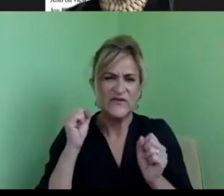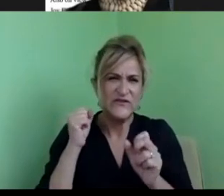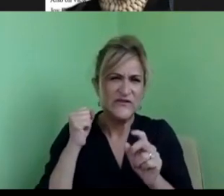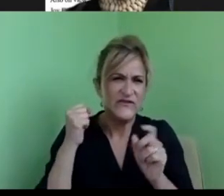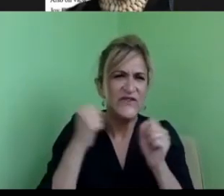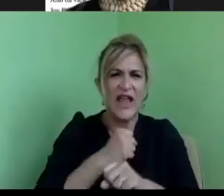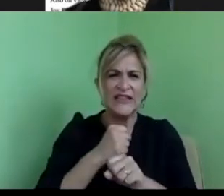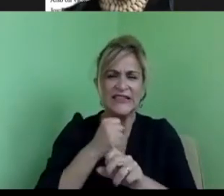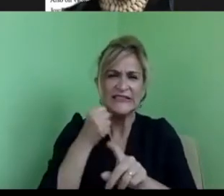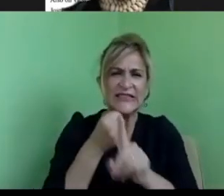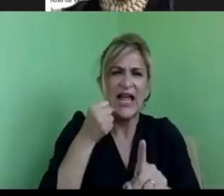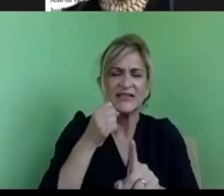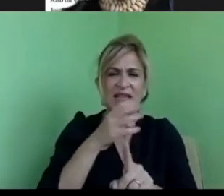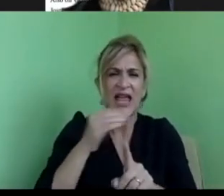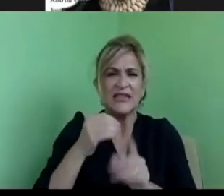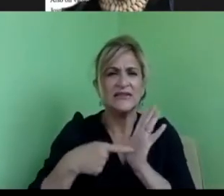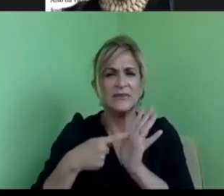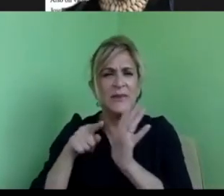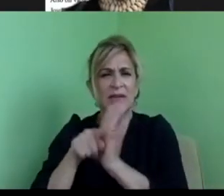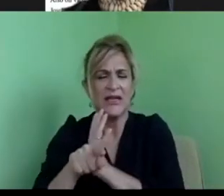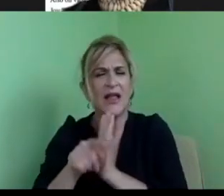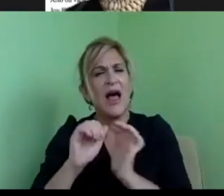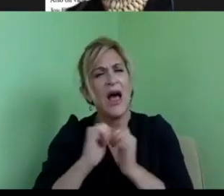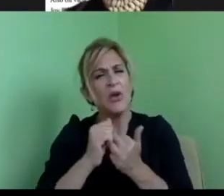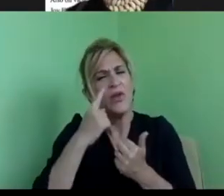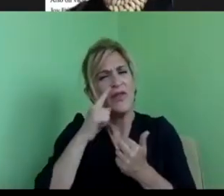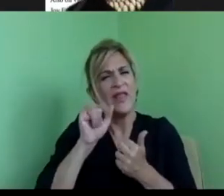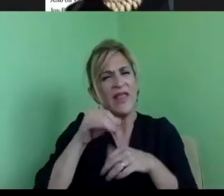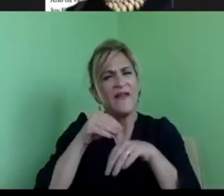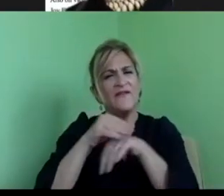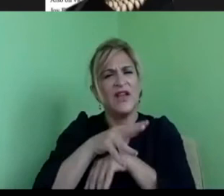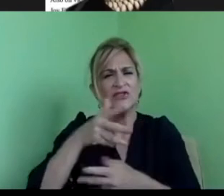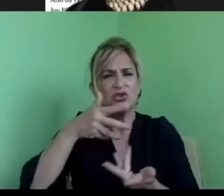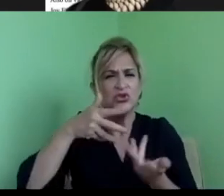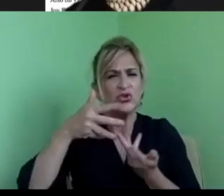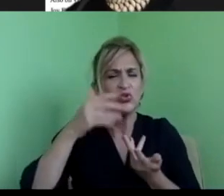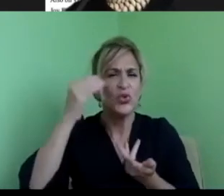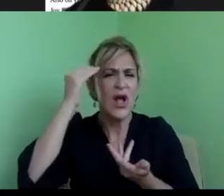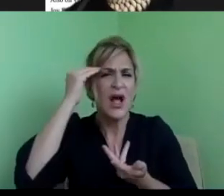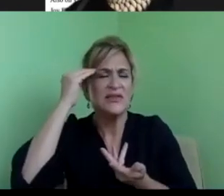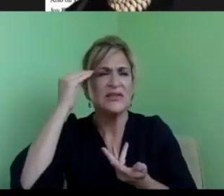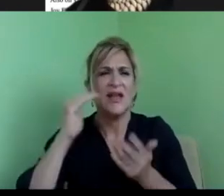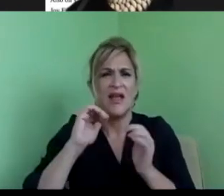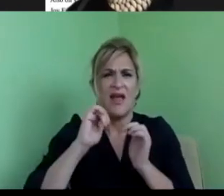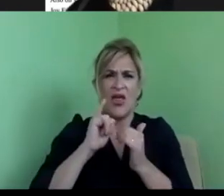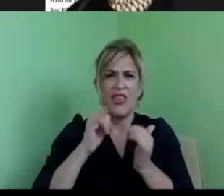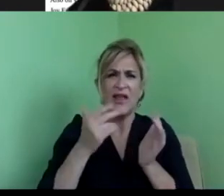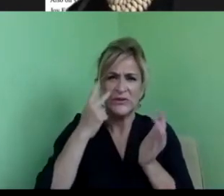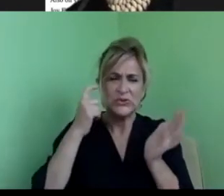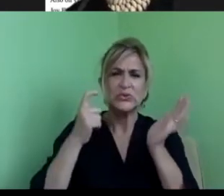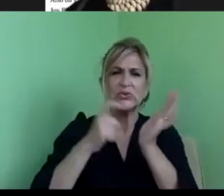how do you think this affects the social consciousness how does this witnessing these acts of violence over and over